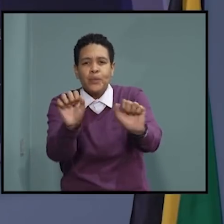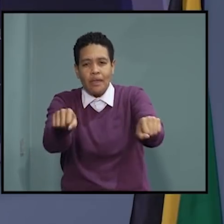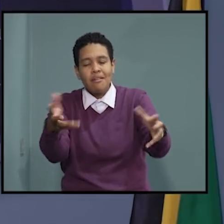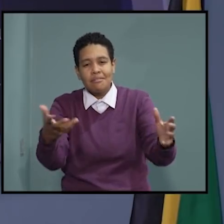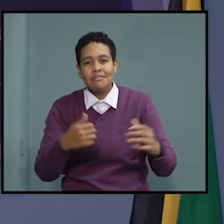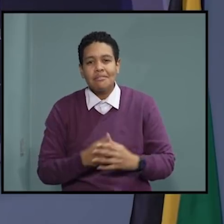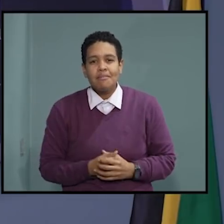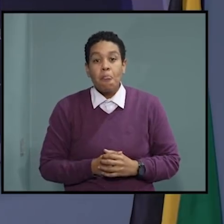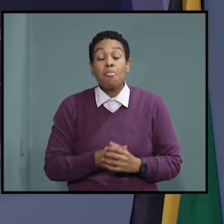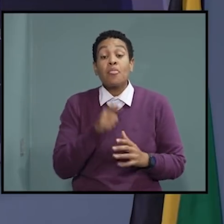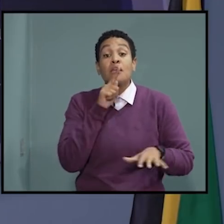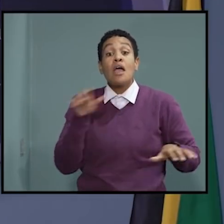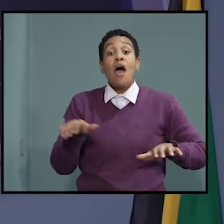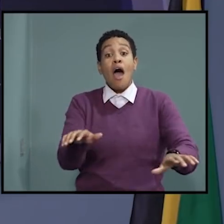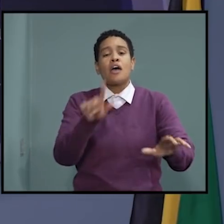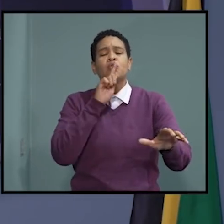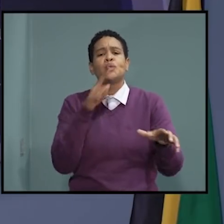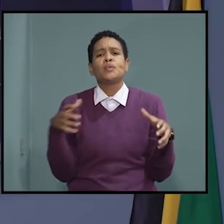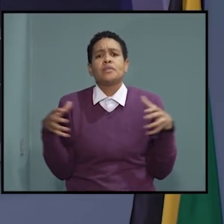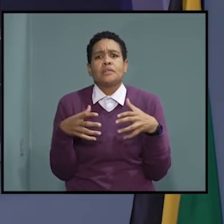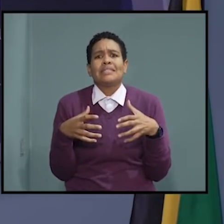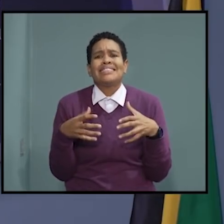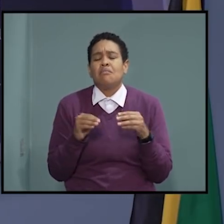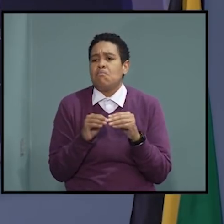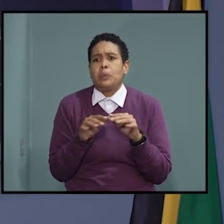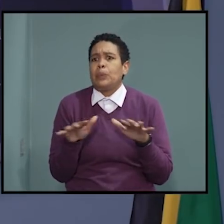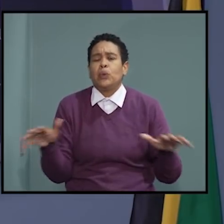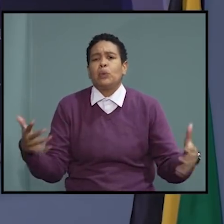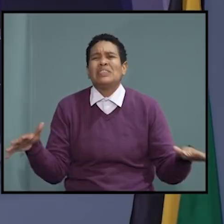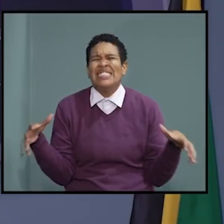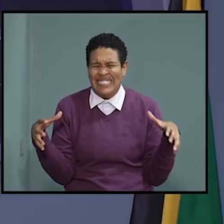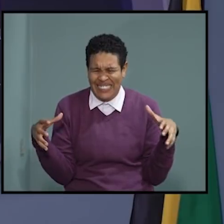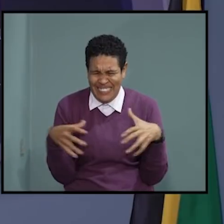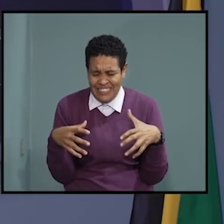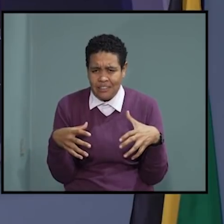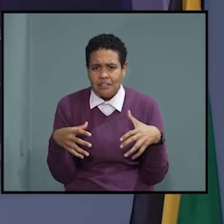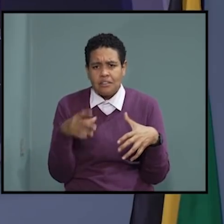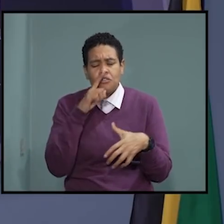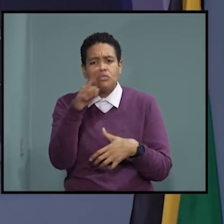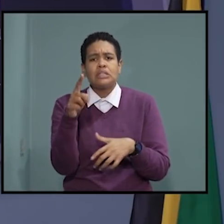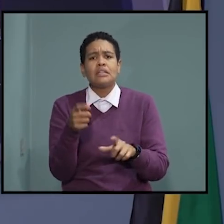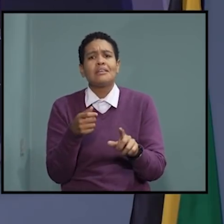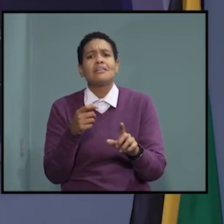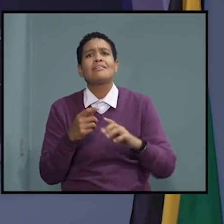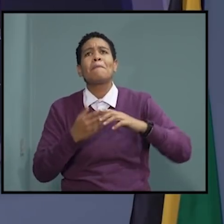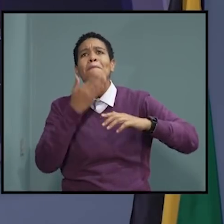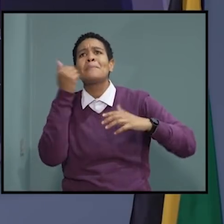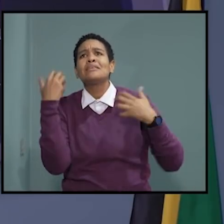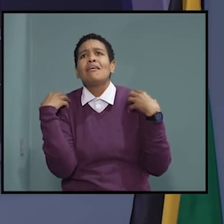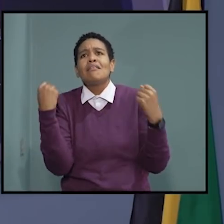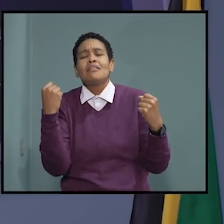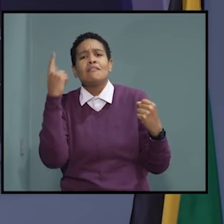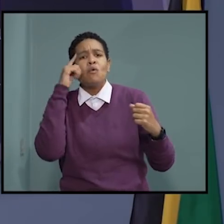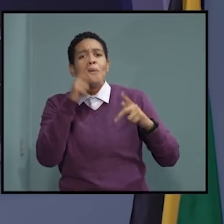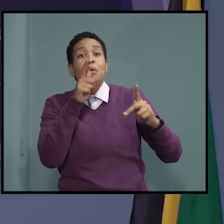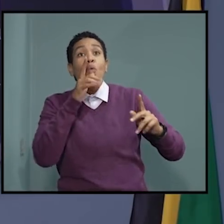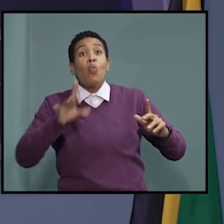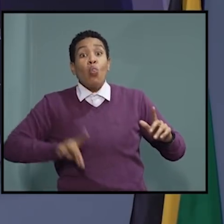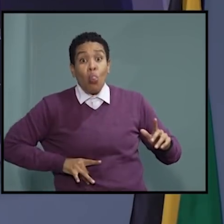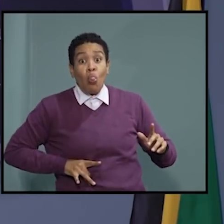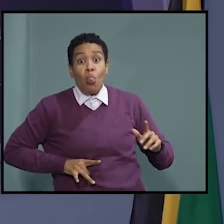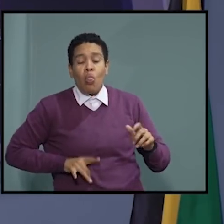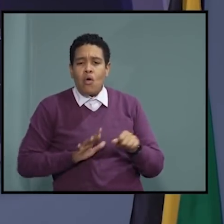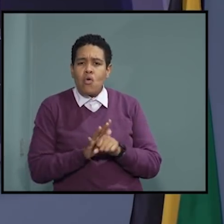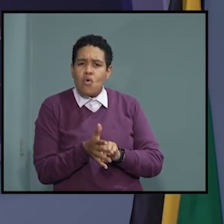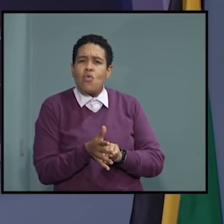to contain the spread of COVID-19 and to ensure the best possible health outcomes for infected persons continue to require our